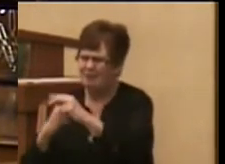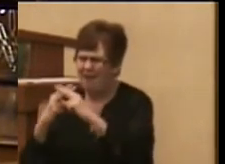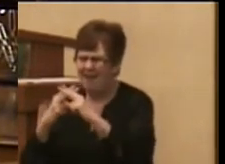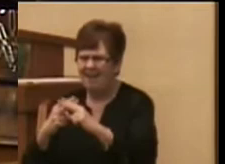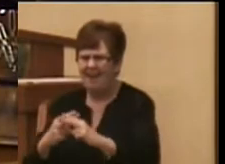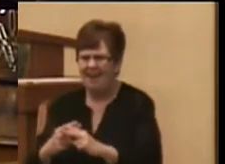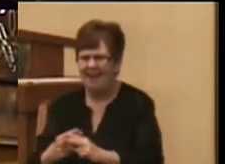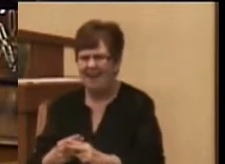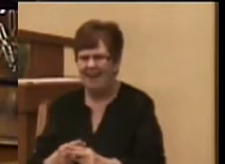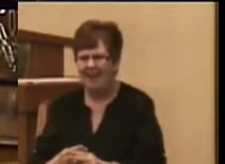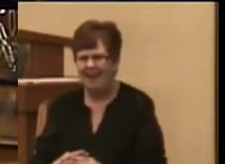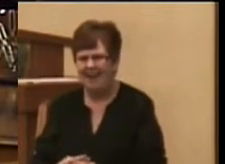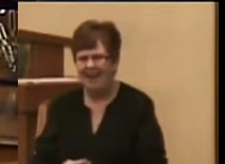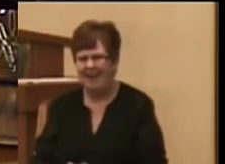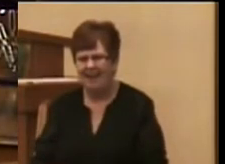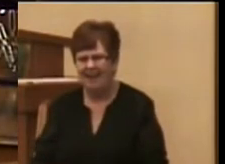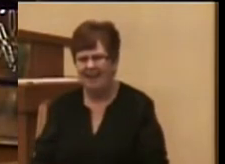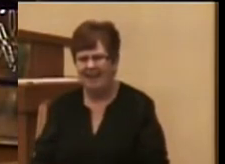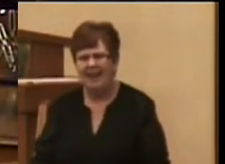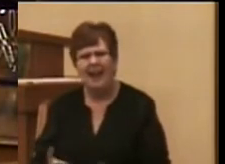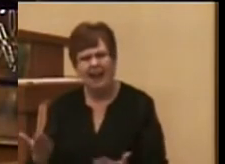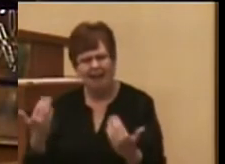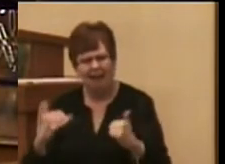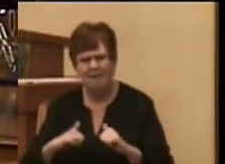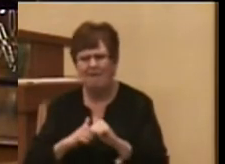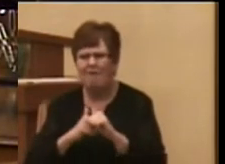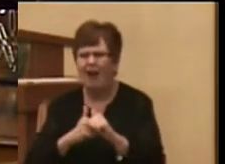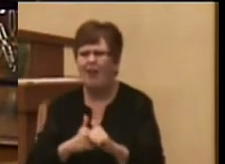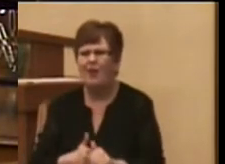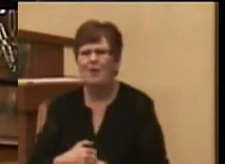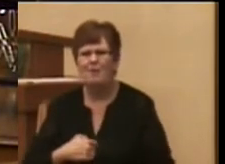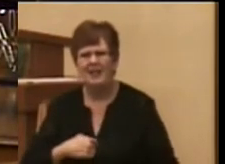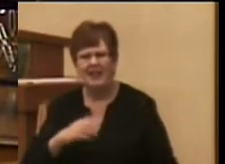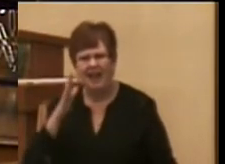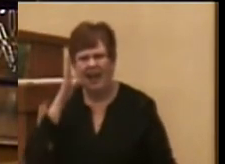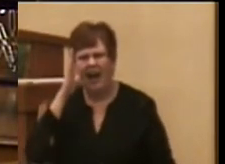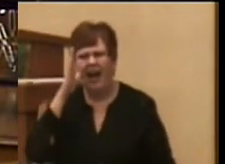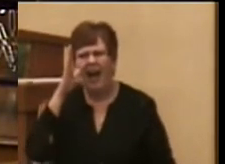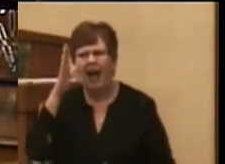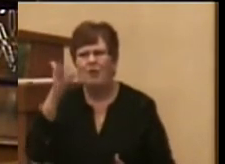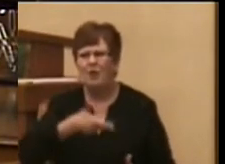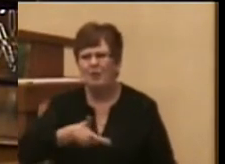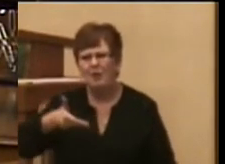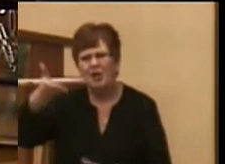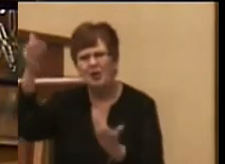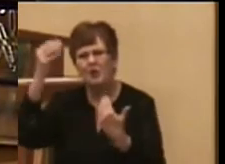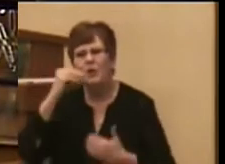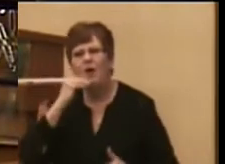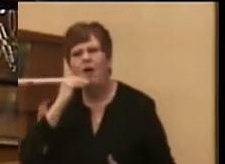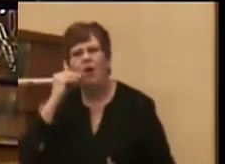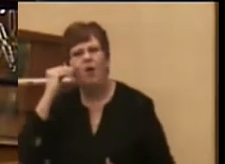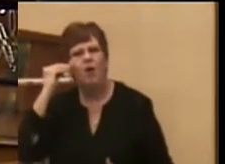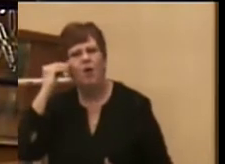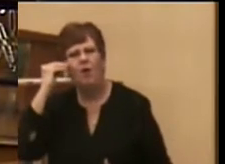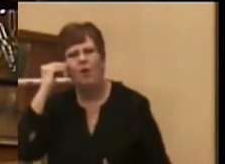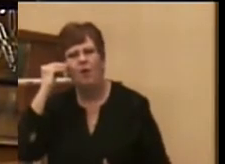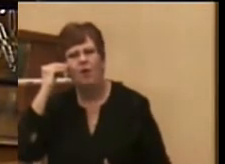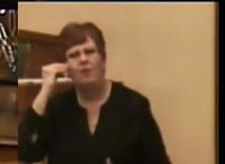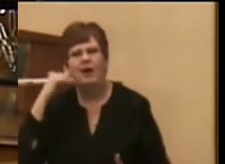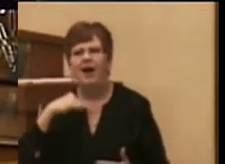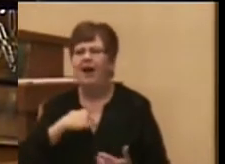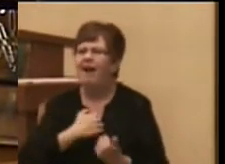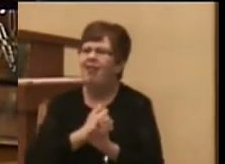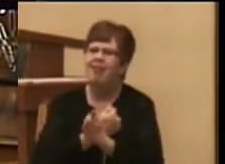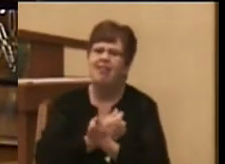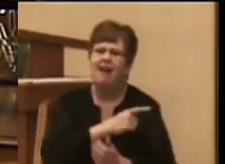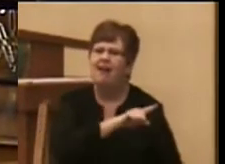name. Come and follow me. I will bring you home. I love